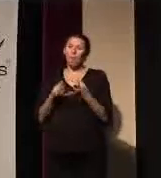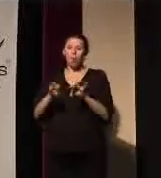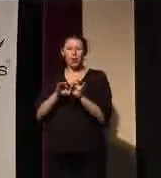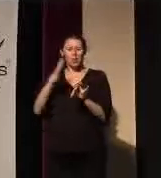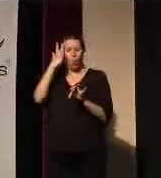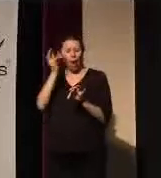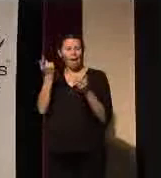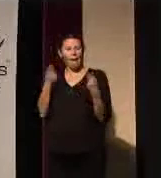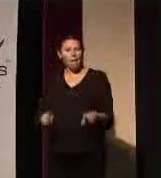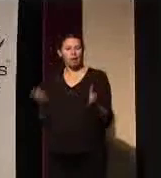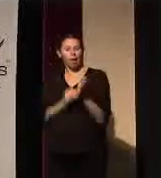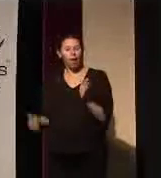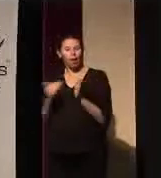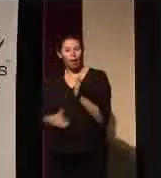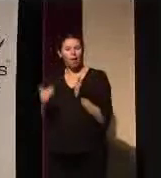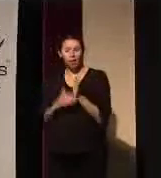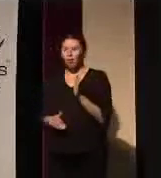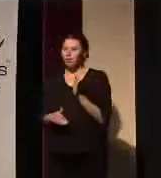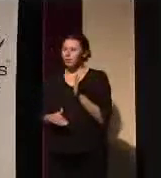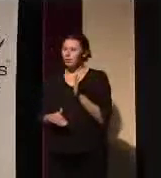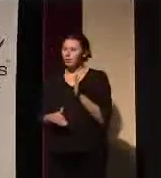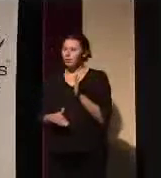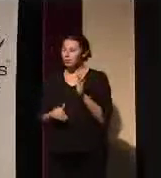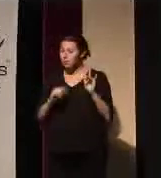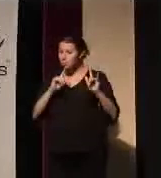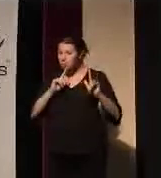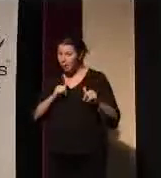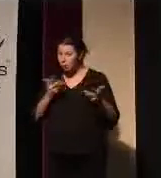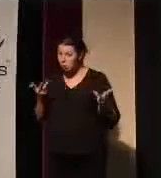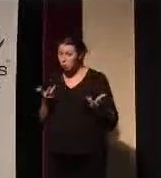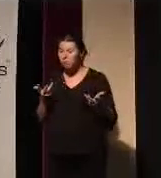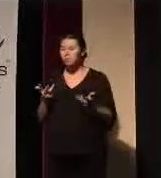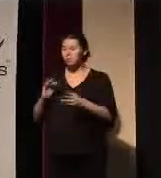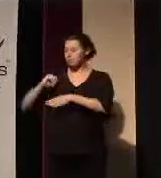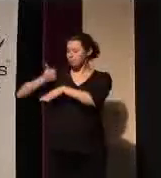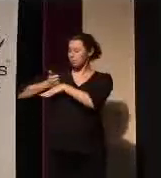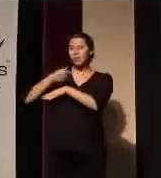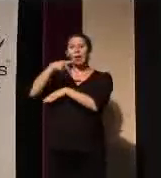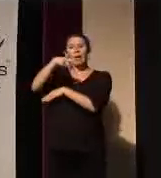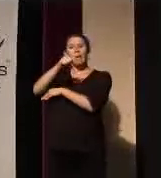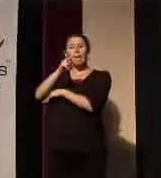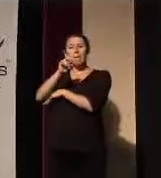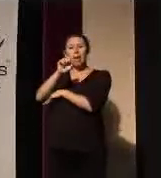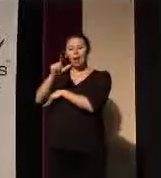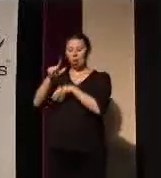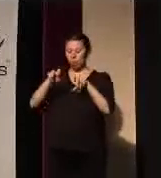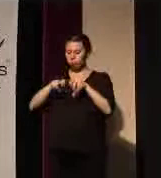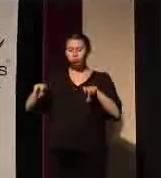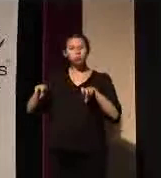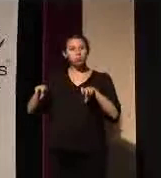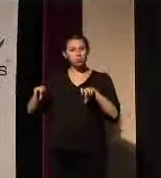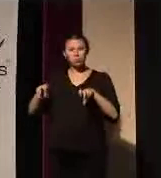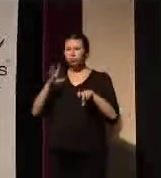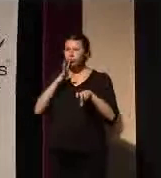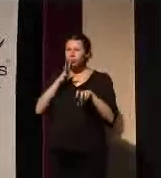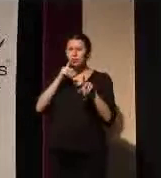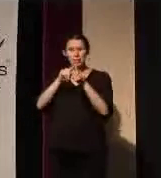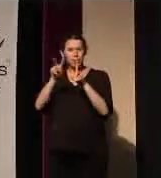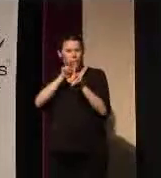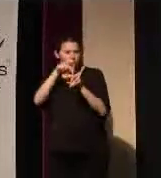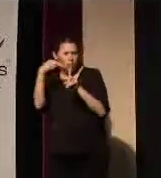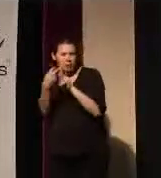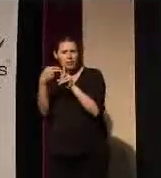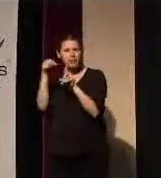And to answer that why, we've developed a panel tonight to speak to different perspectives, to address it from